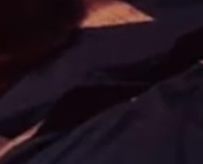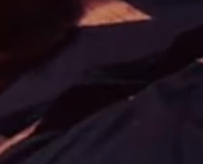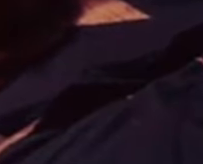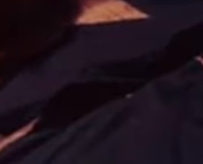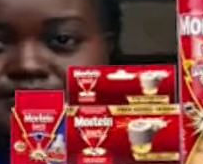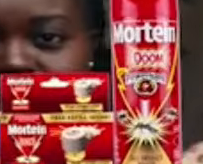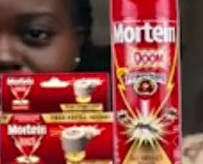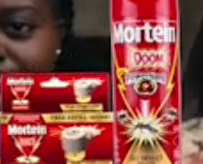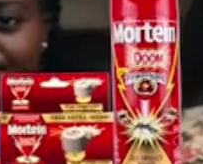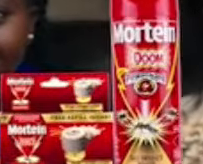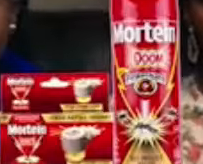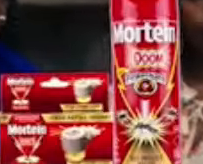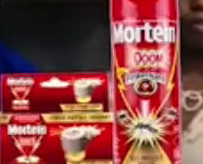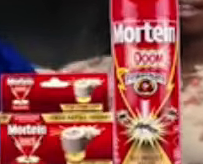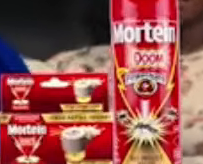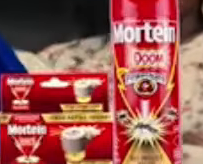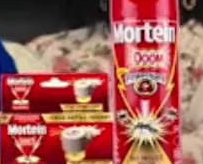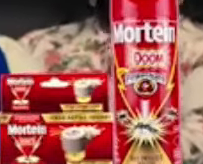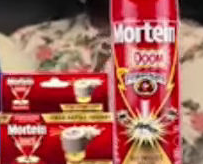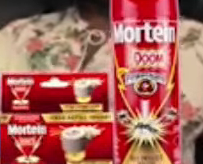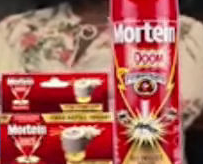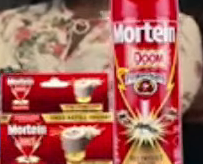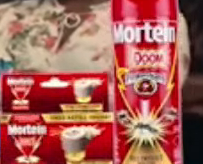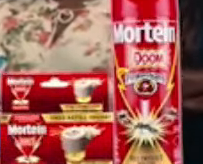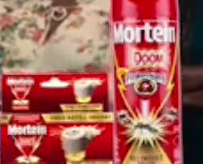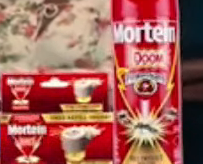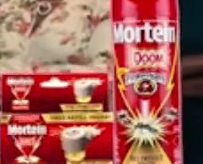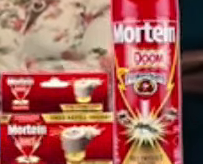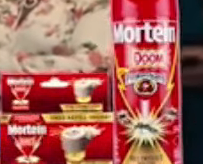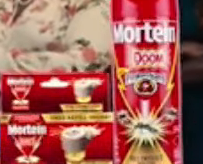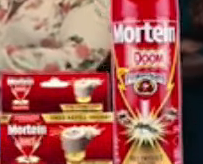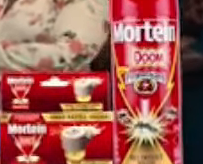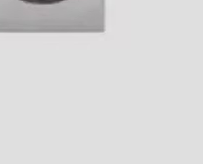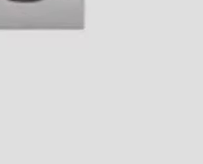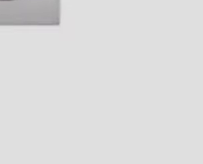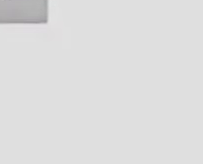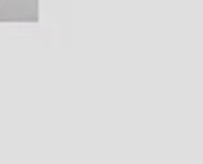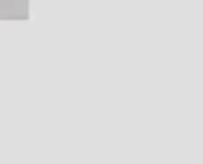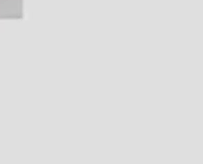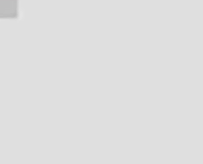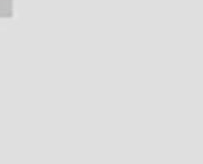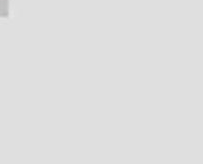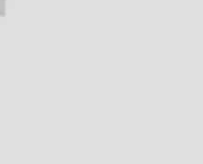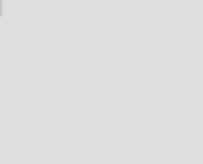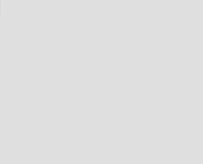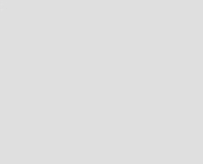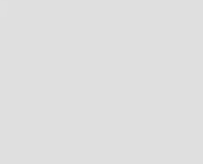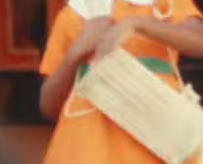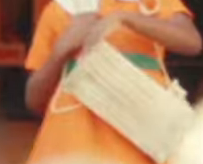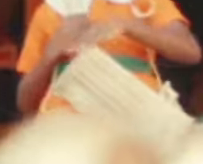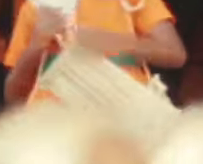end malaria. Mortin Doom, Kenya's number one choice.